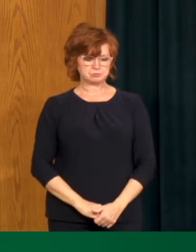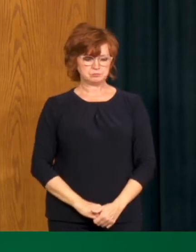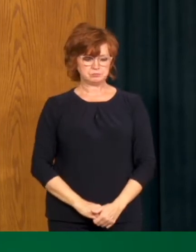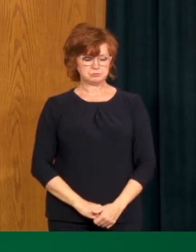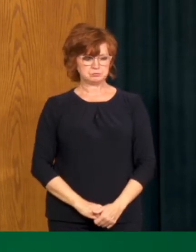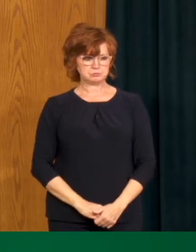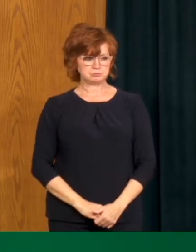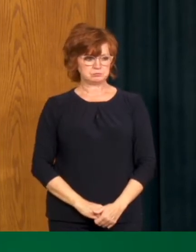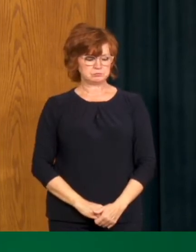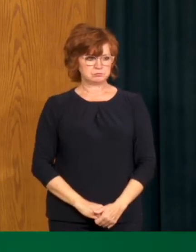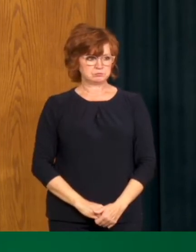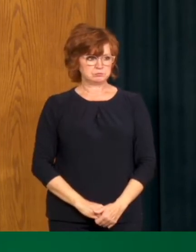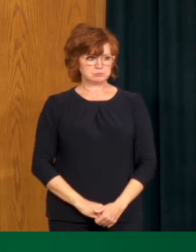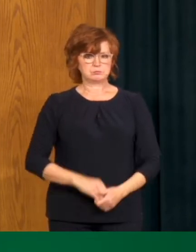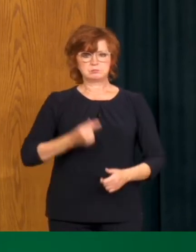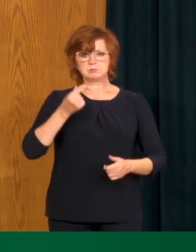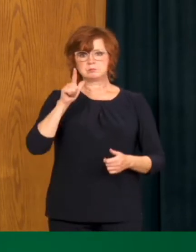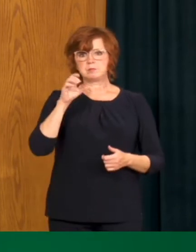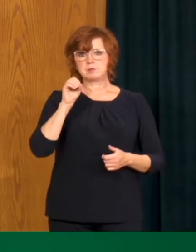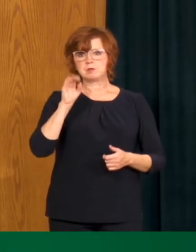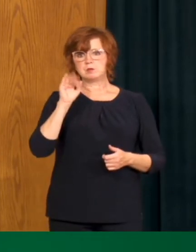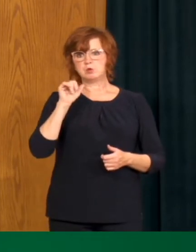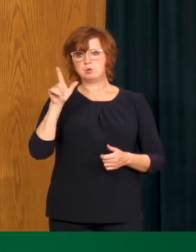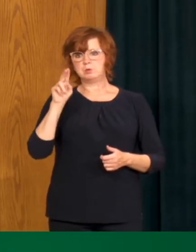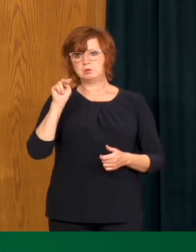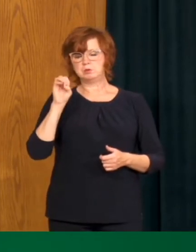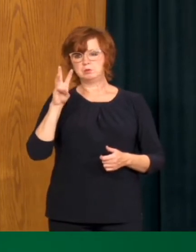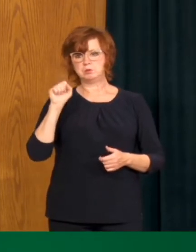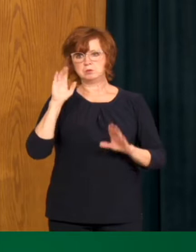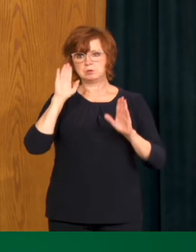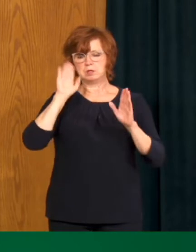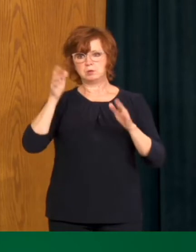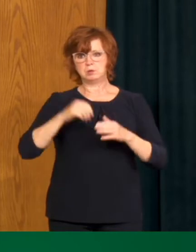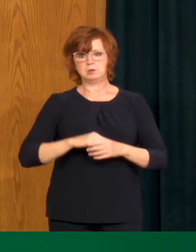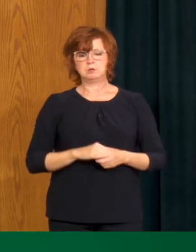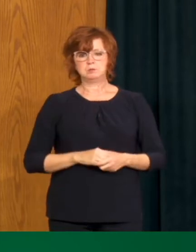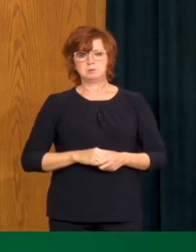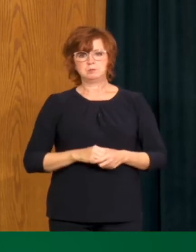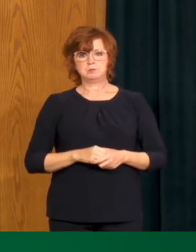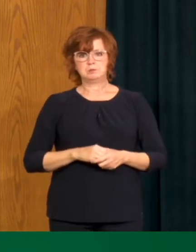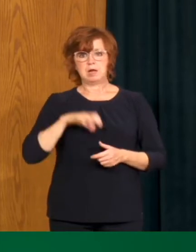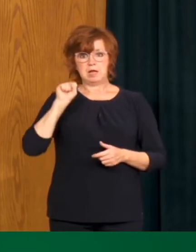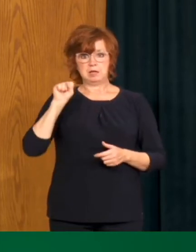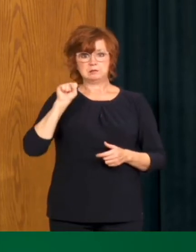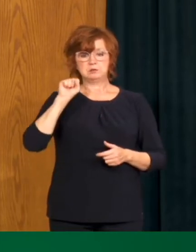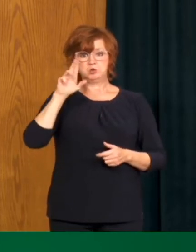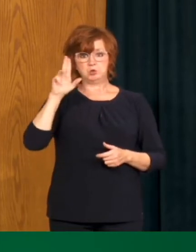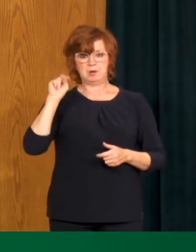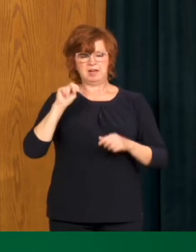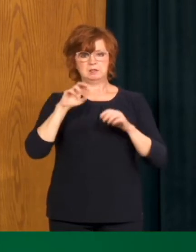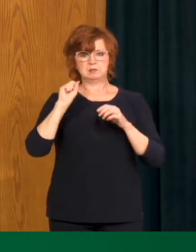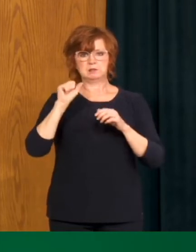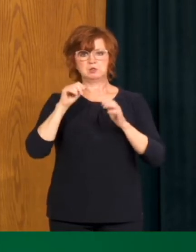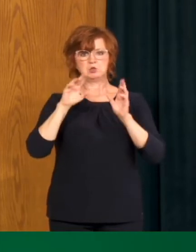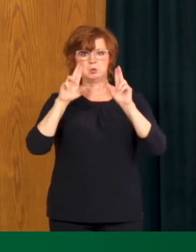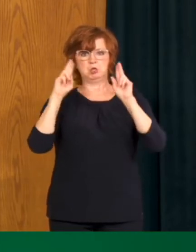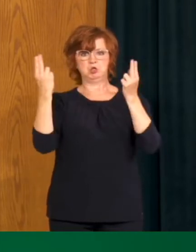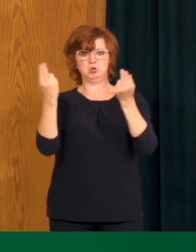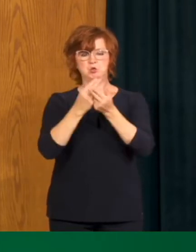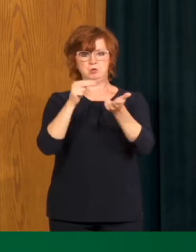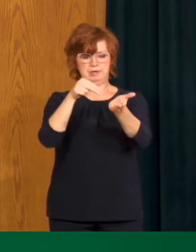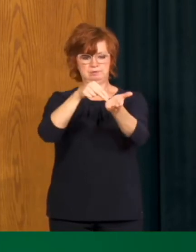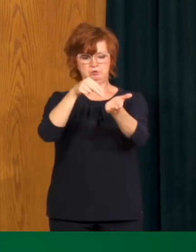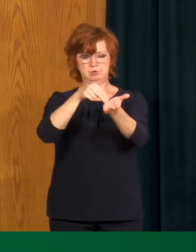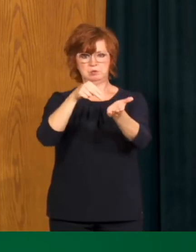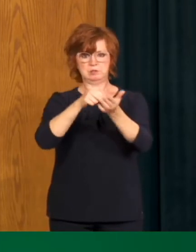We have Anna McMillan with Global. Hey there. The Saskatchewan Union of Nurses is calling on the